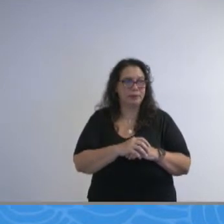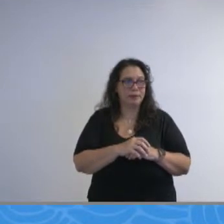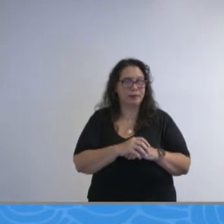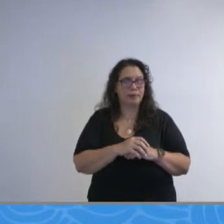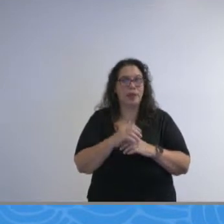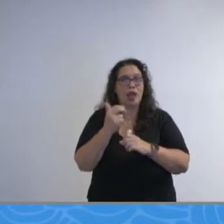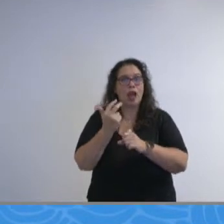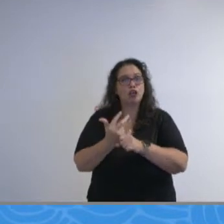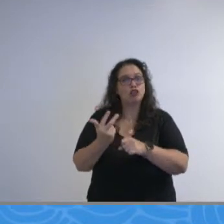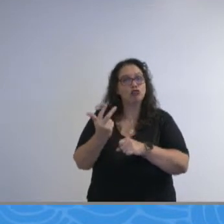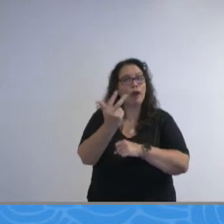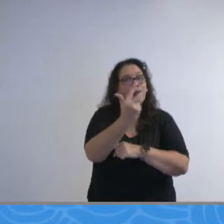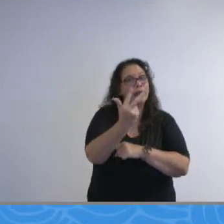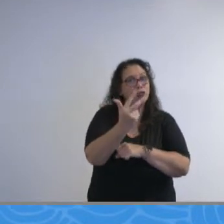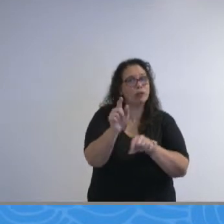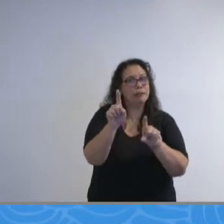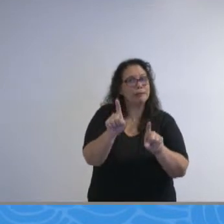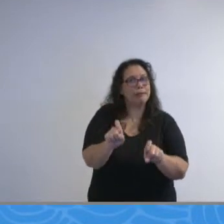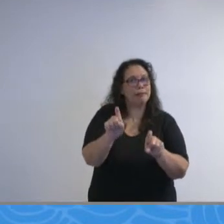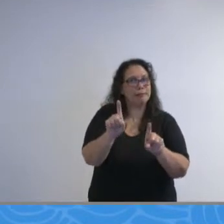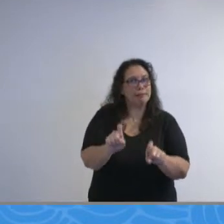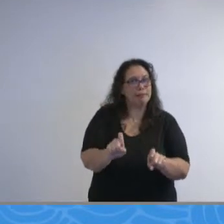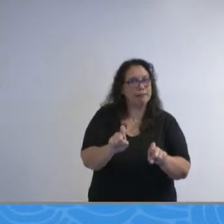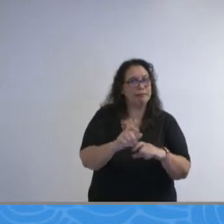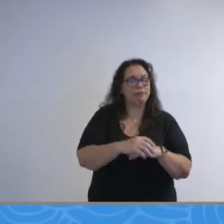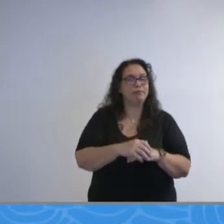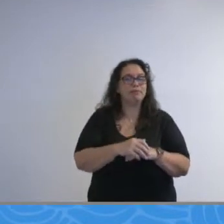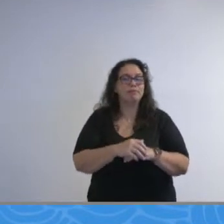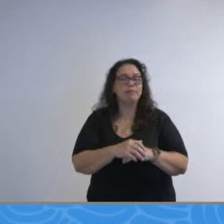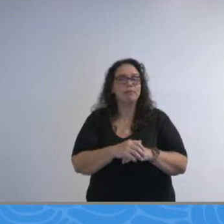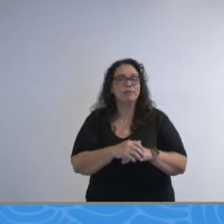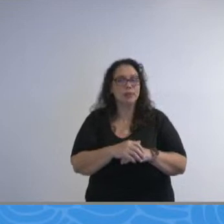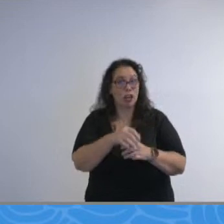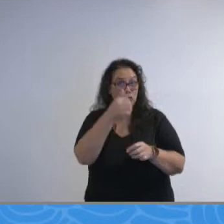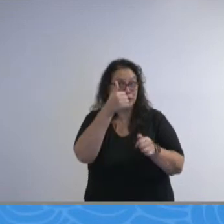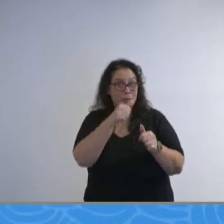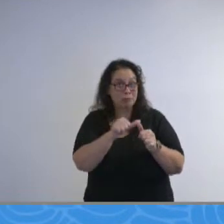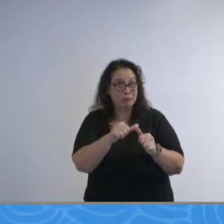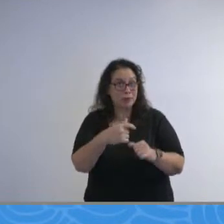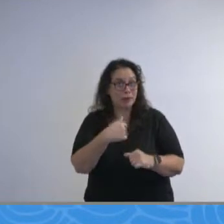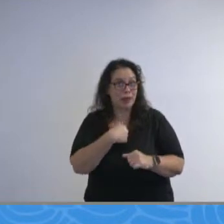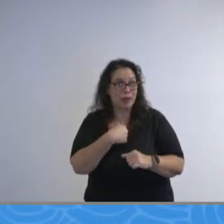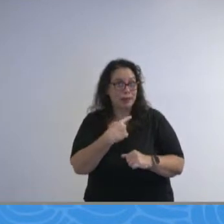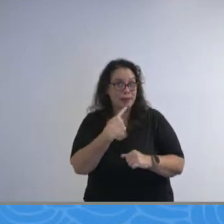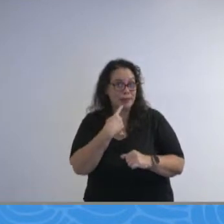Triennial reevaluations. So now, like I had mentioned,